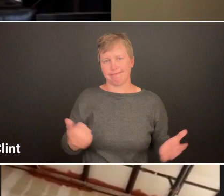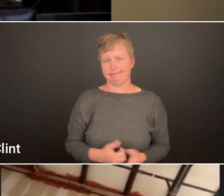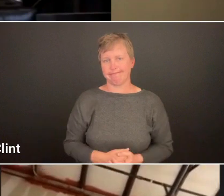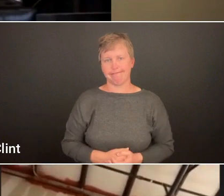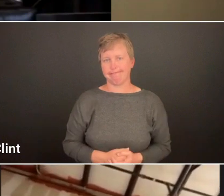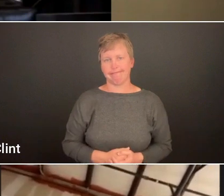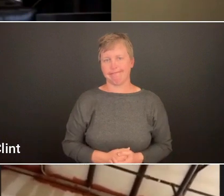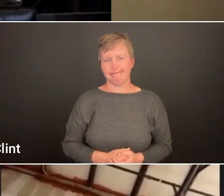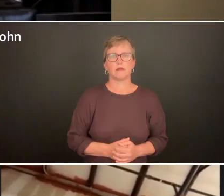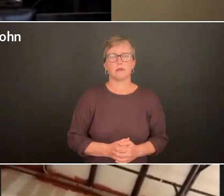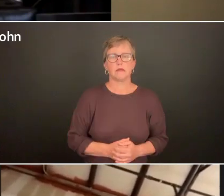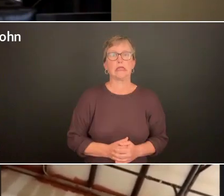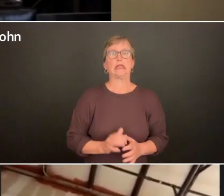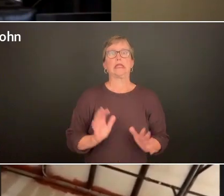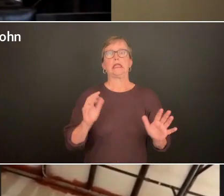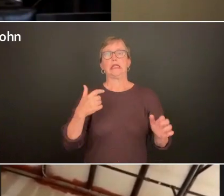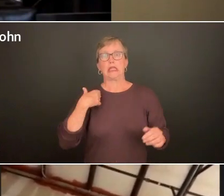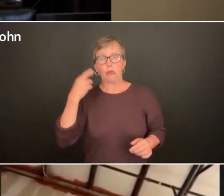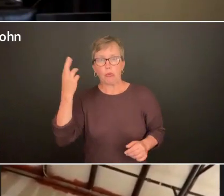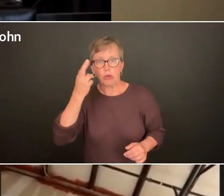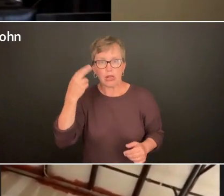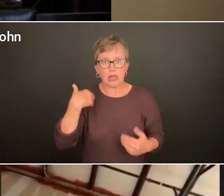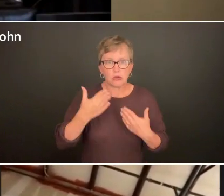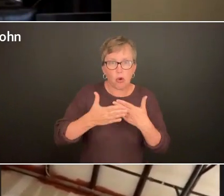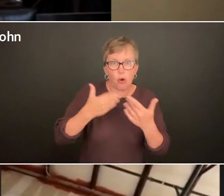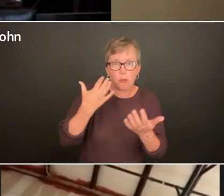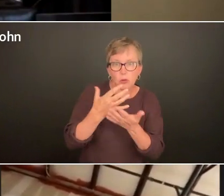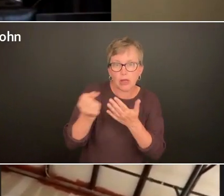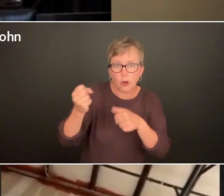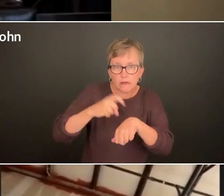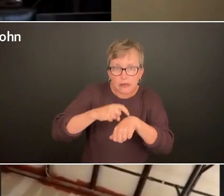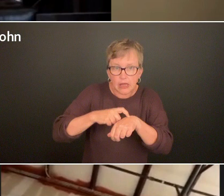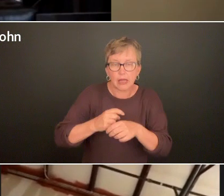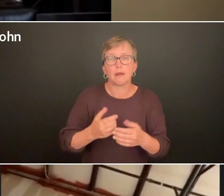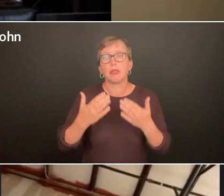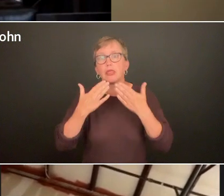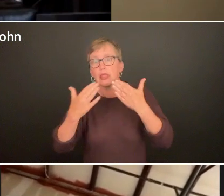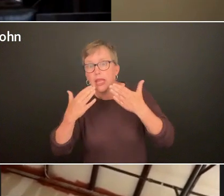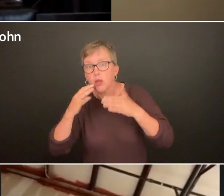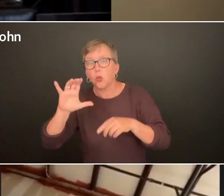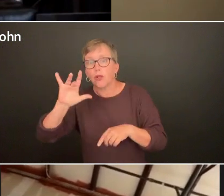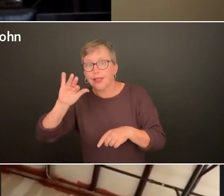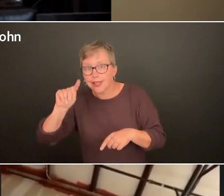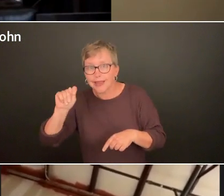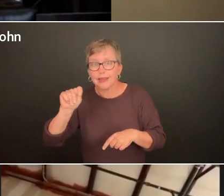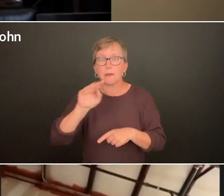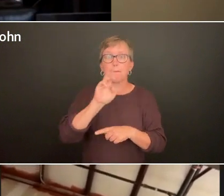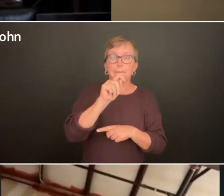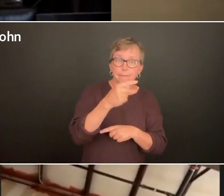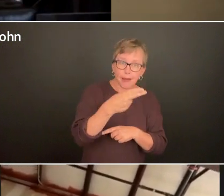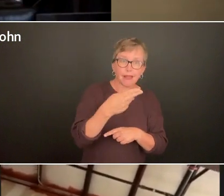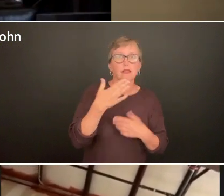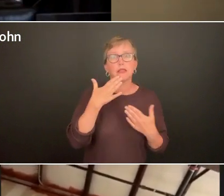a better answer. Okay. Well, I just realized we're almost out of time, and I am